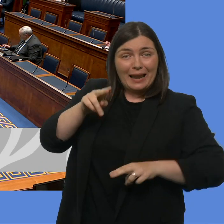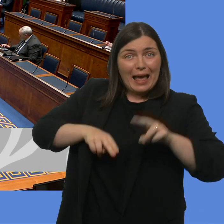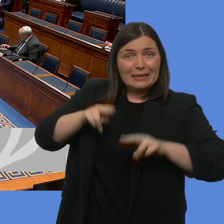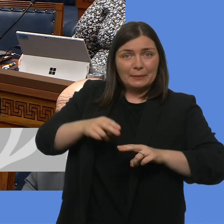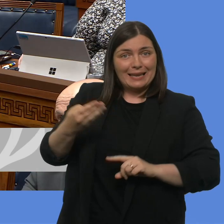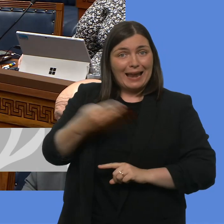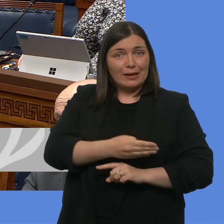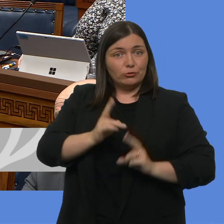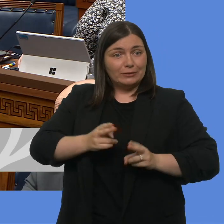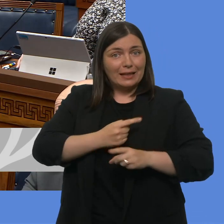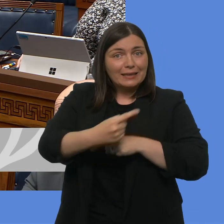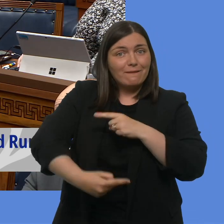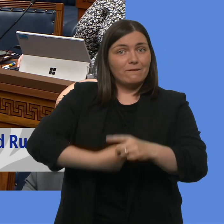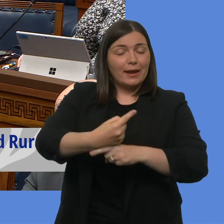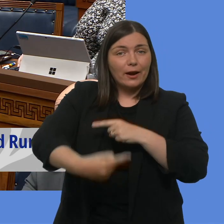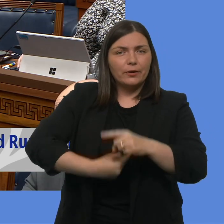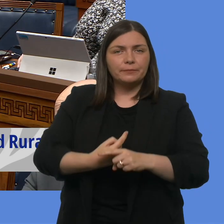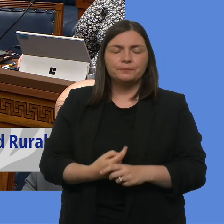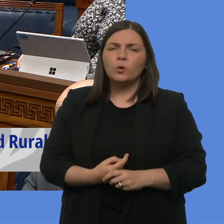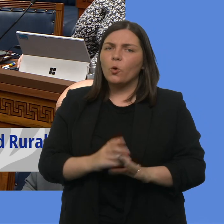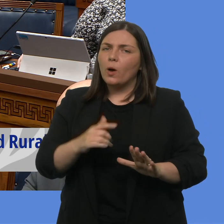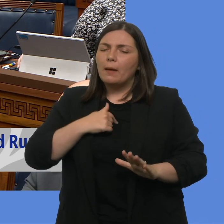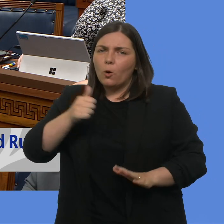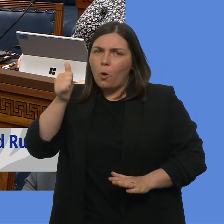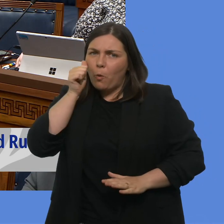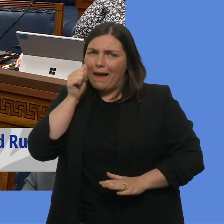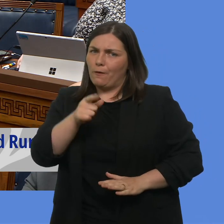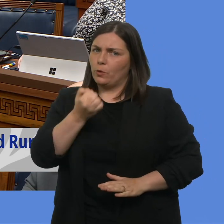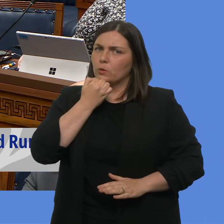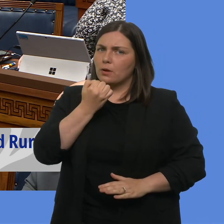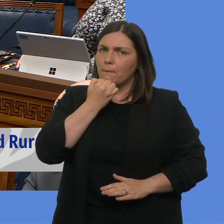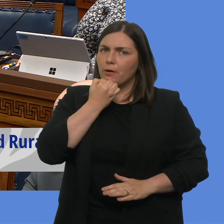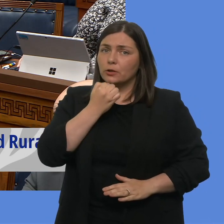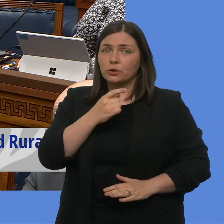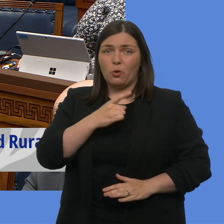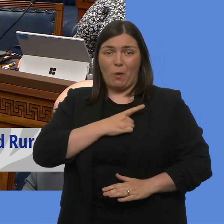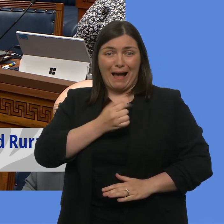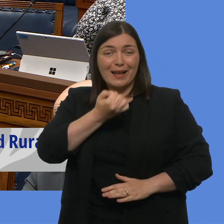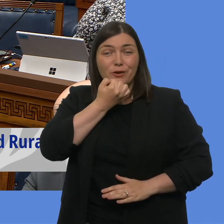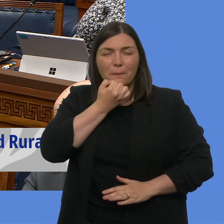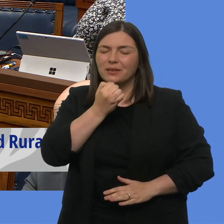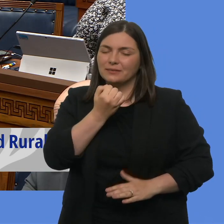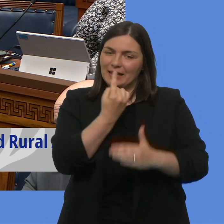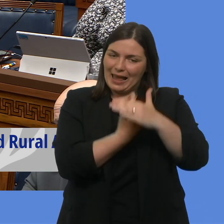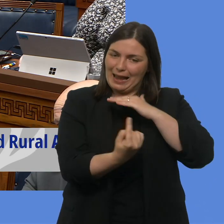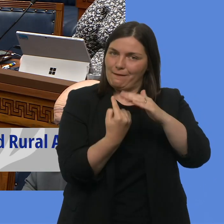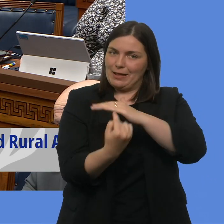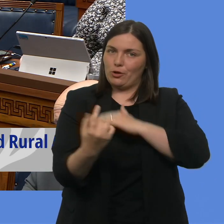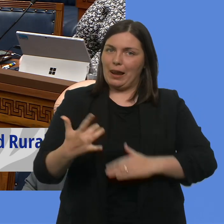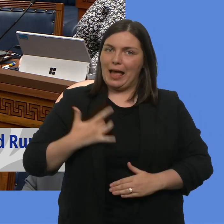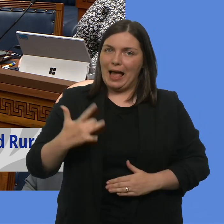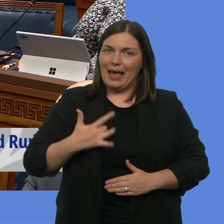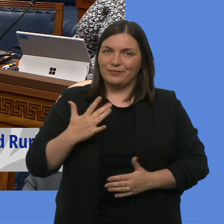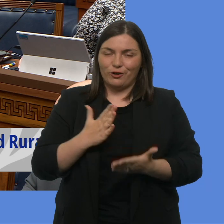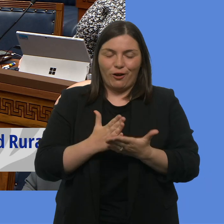I'm very conscious of those figures that you quoted, because there are individual lives that are being lost as a result of poor air quality in